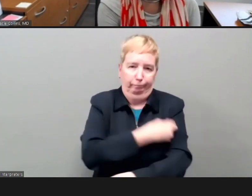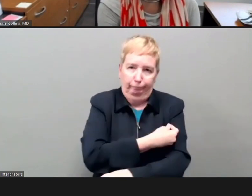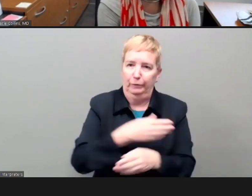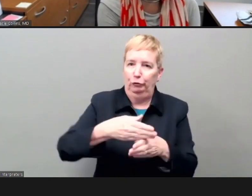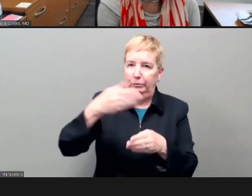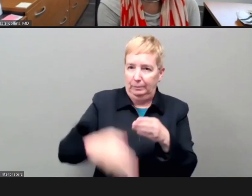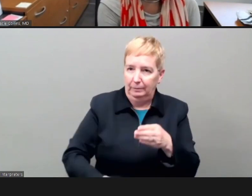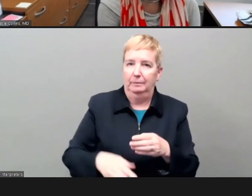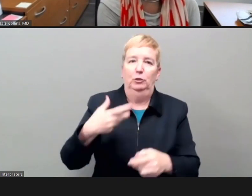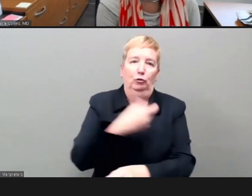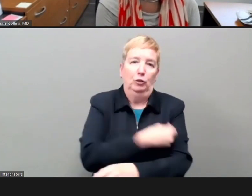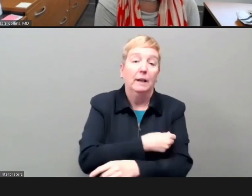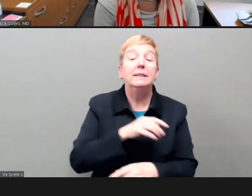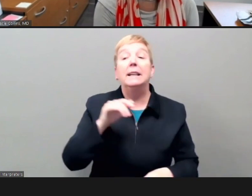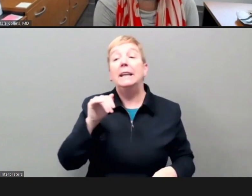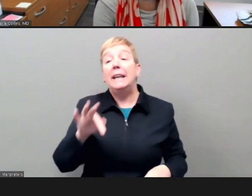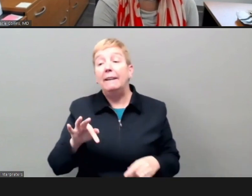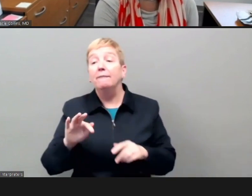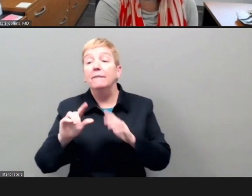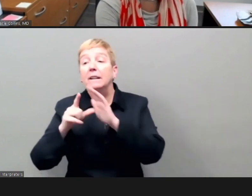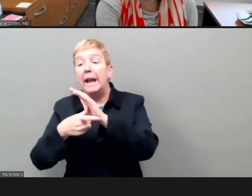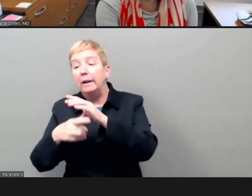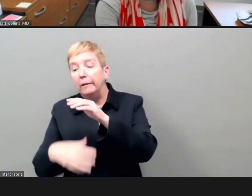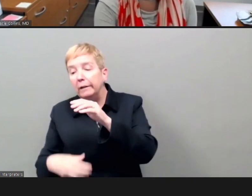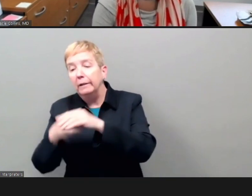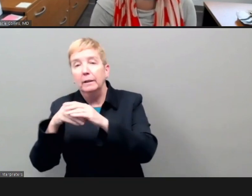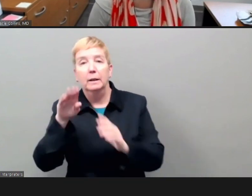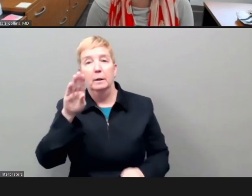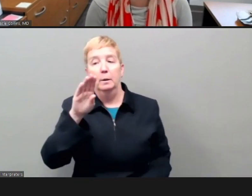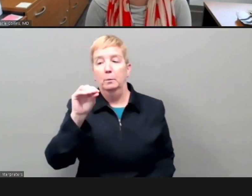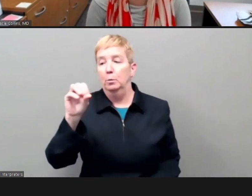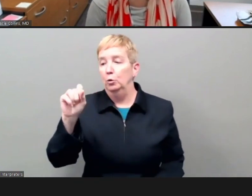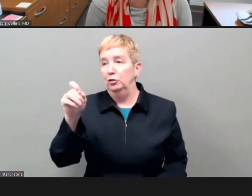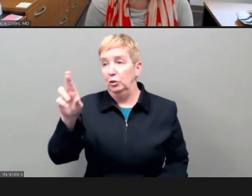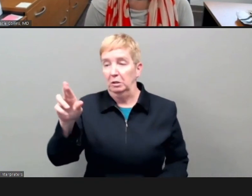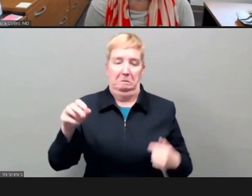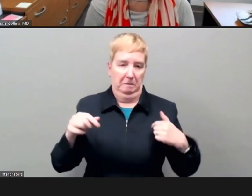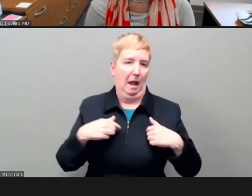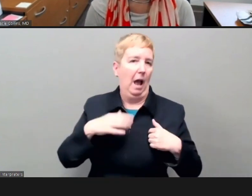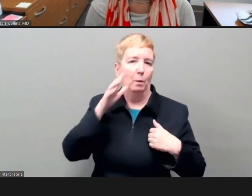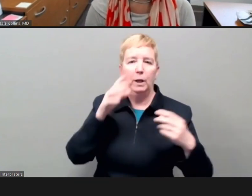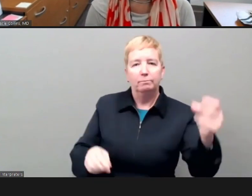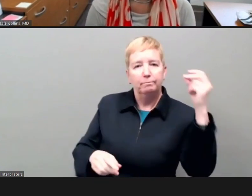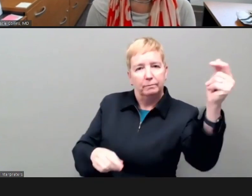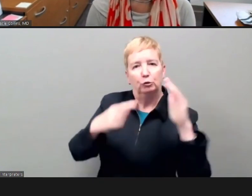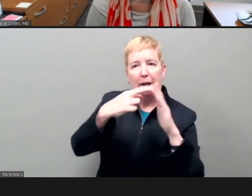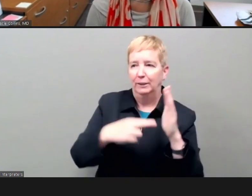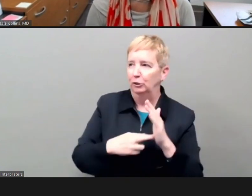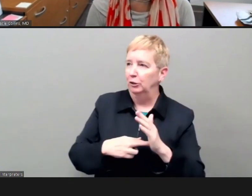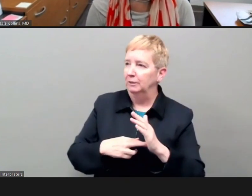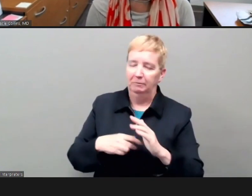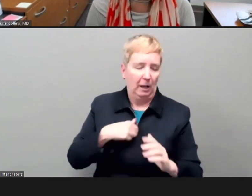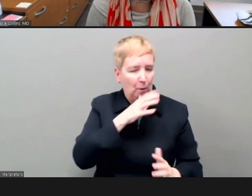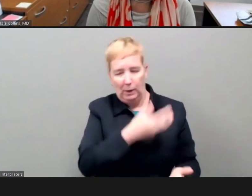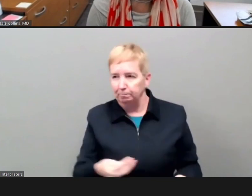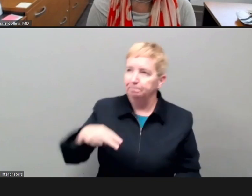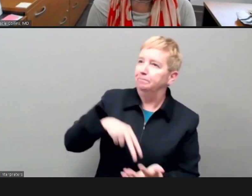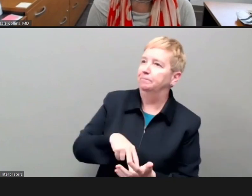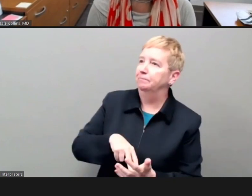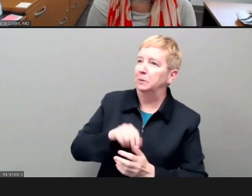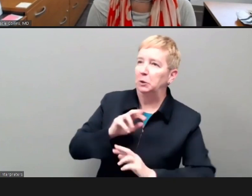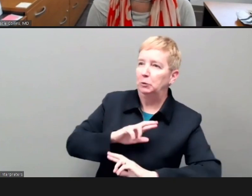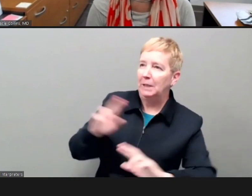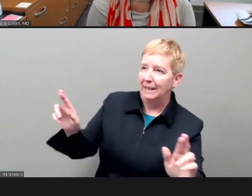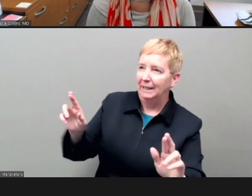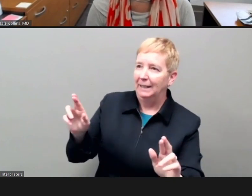if and when there's a booster, count me in to register immediately and be ready for my booster, probably from my primary